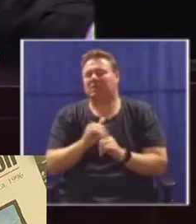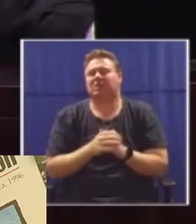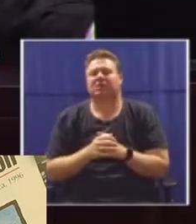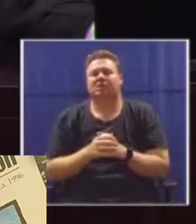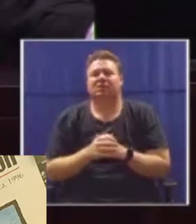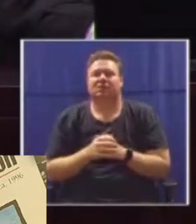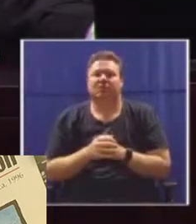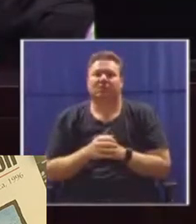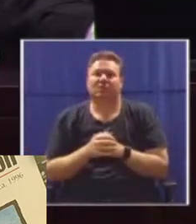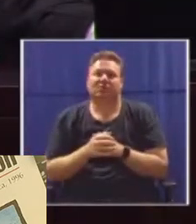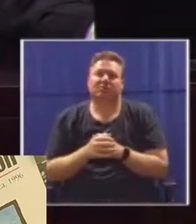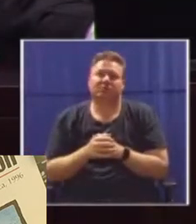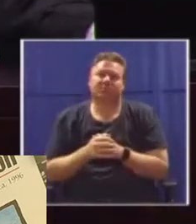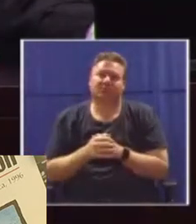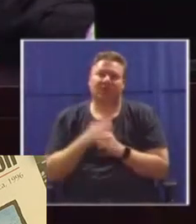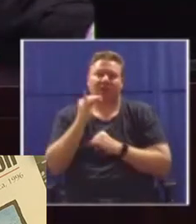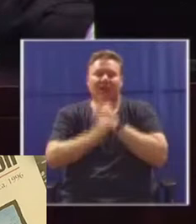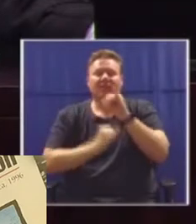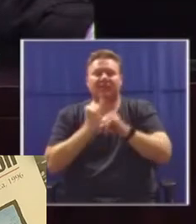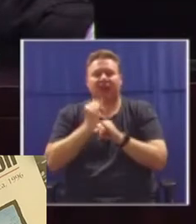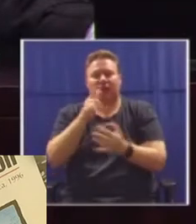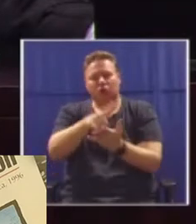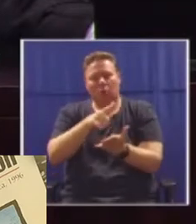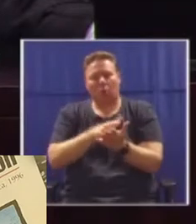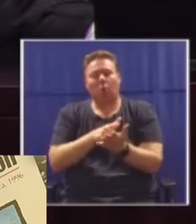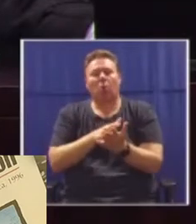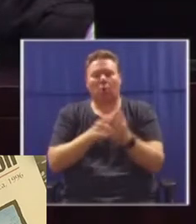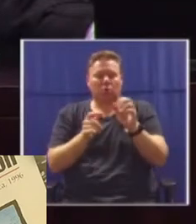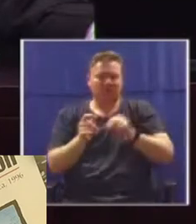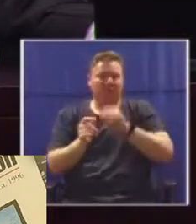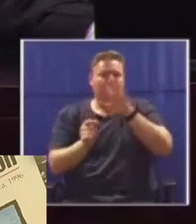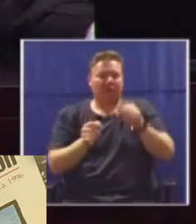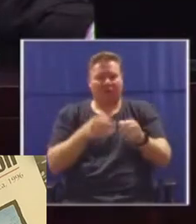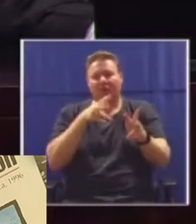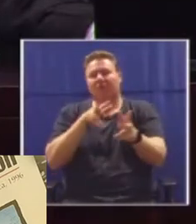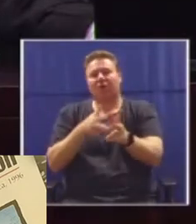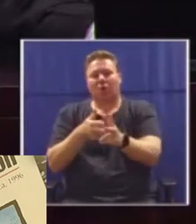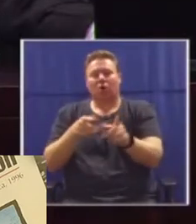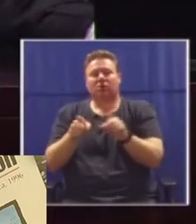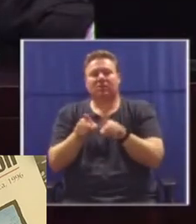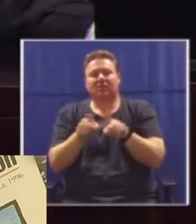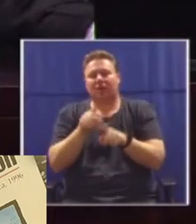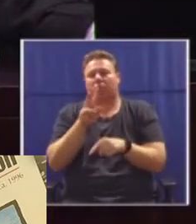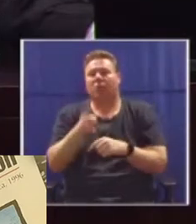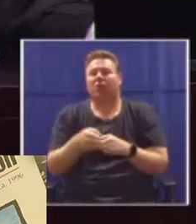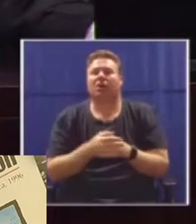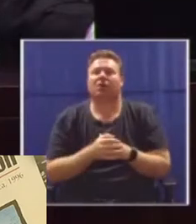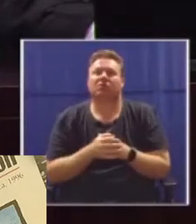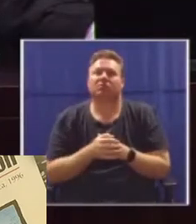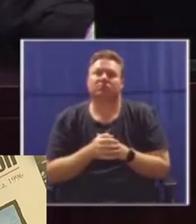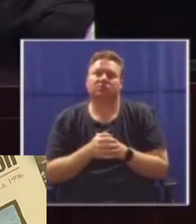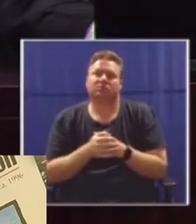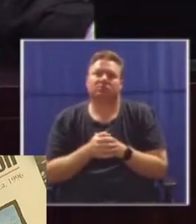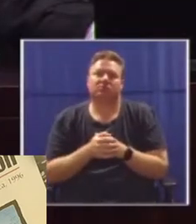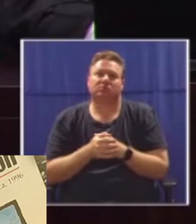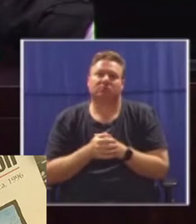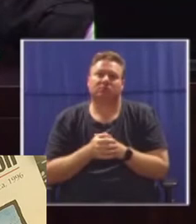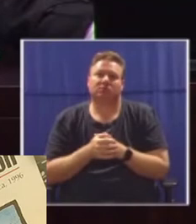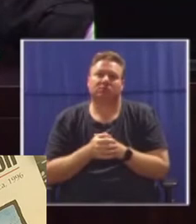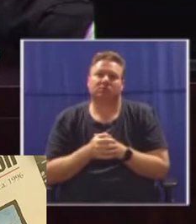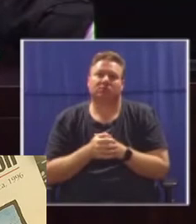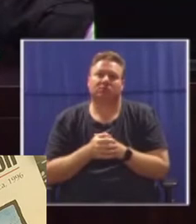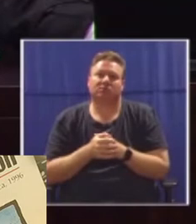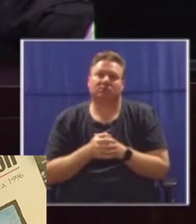and 78 convention, international convention for the protection of pollution from ships of 1973 as amended